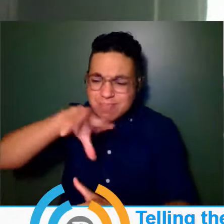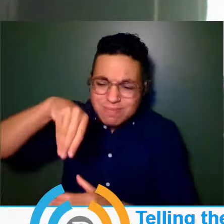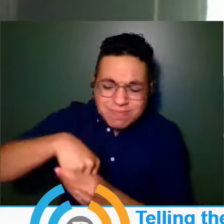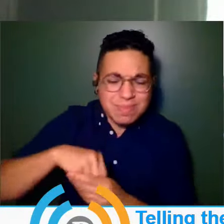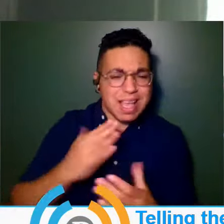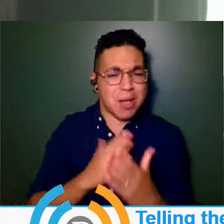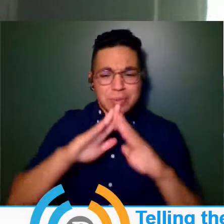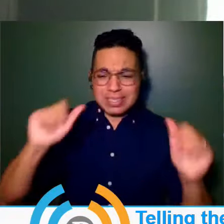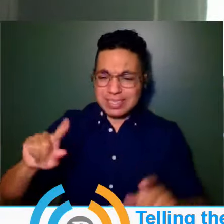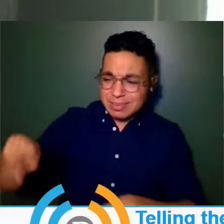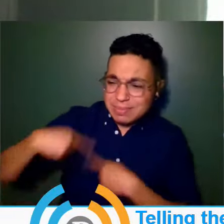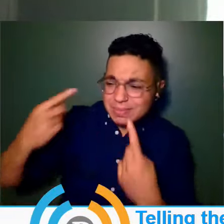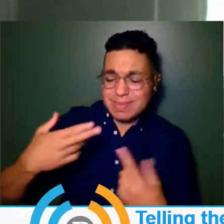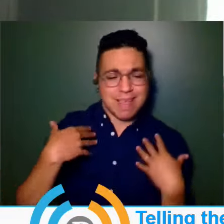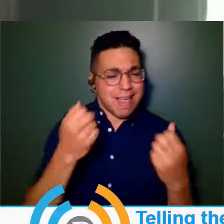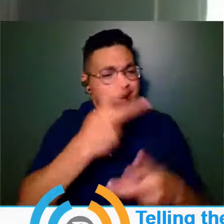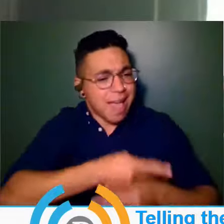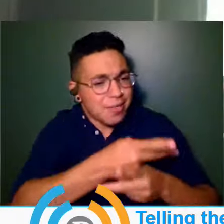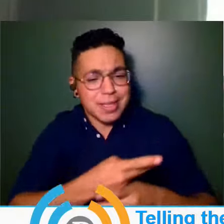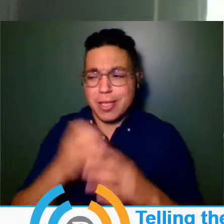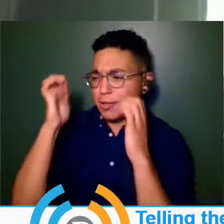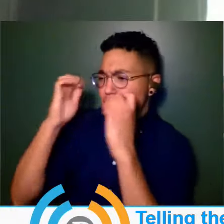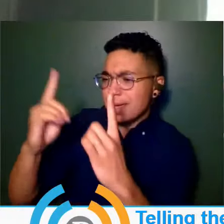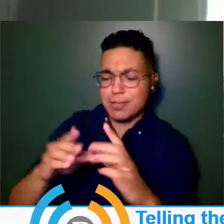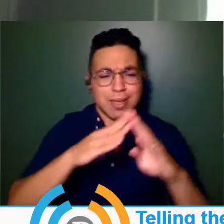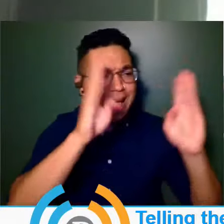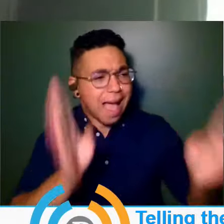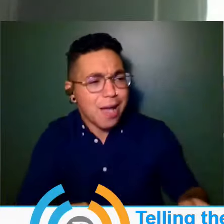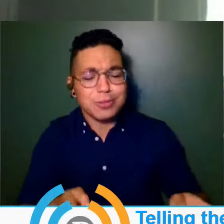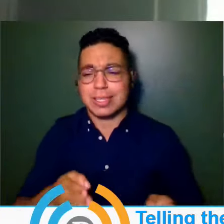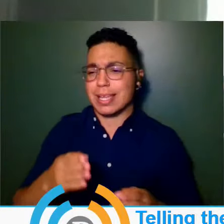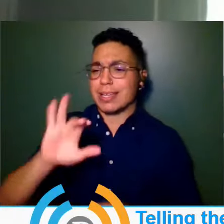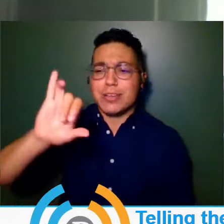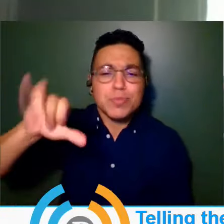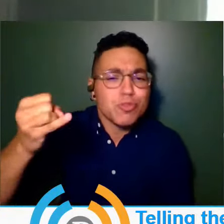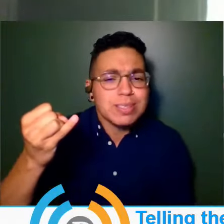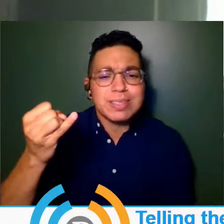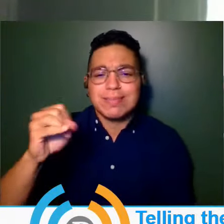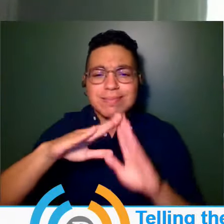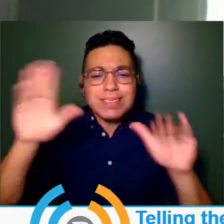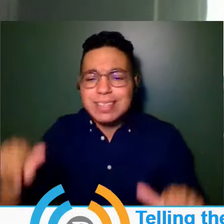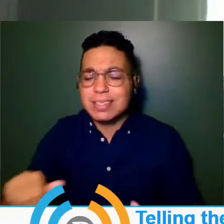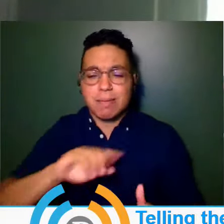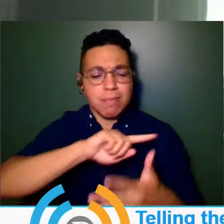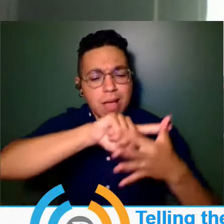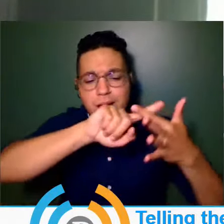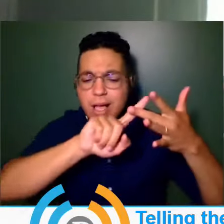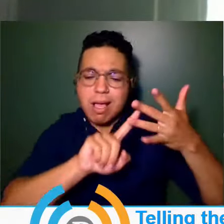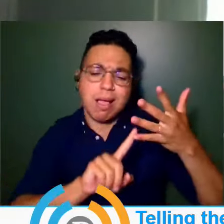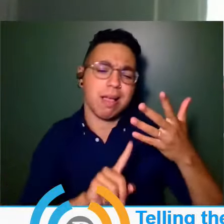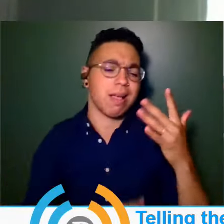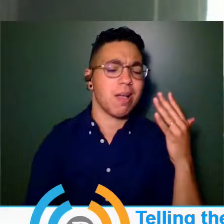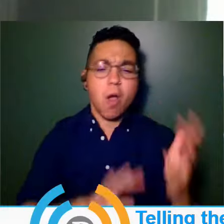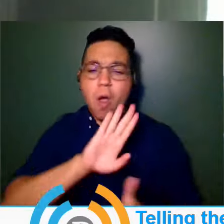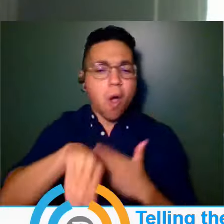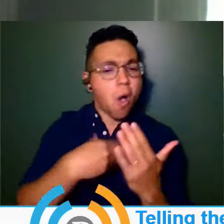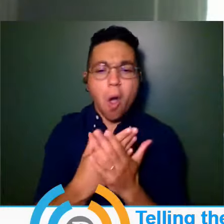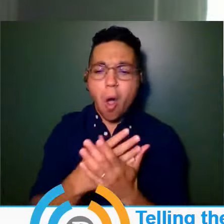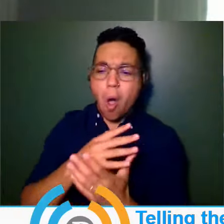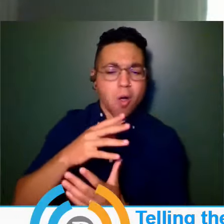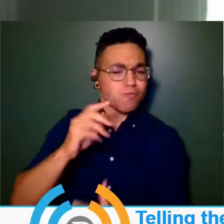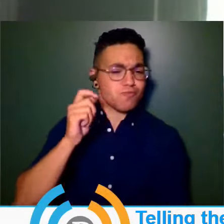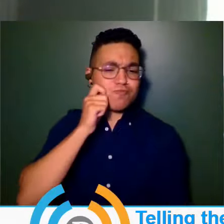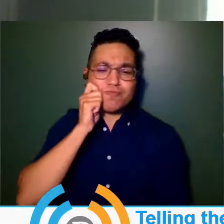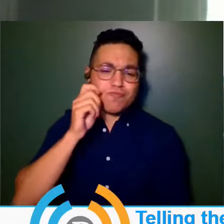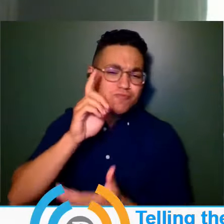in education, in housing, in the criminal justice system, and police killing with